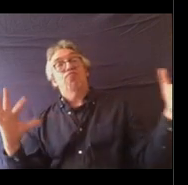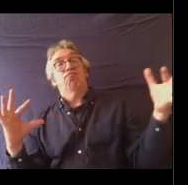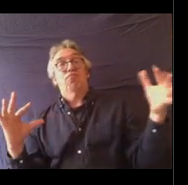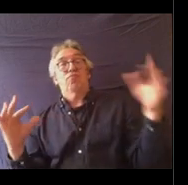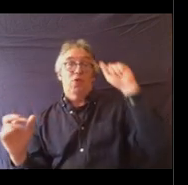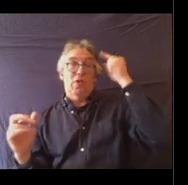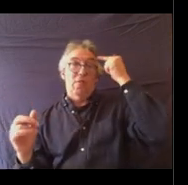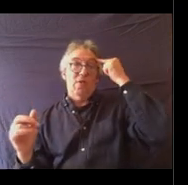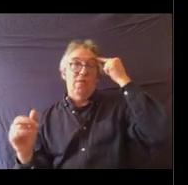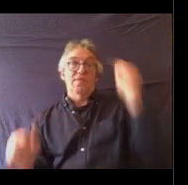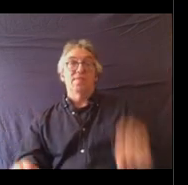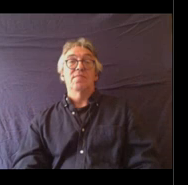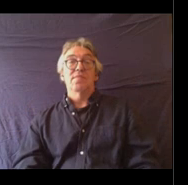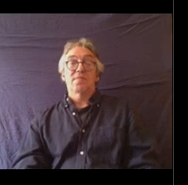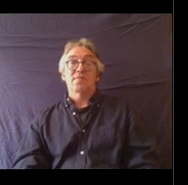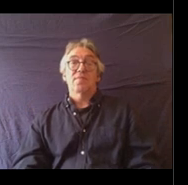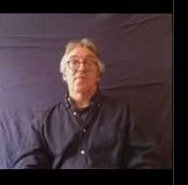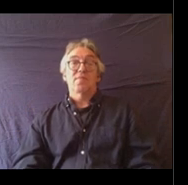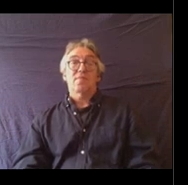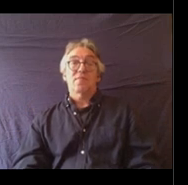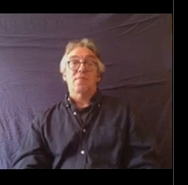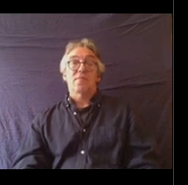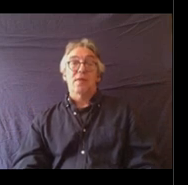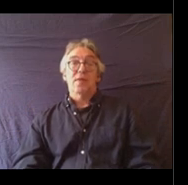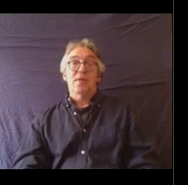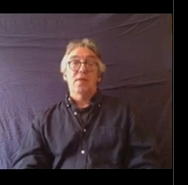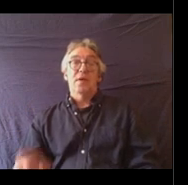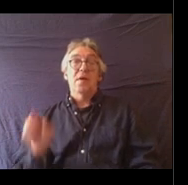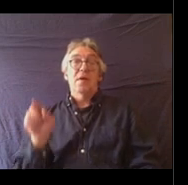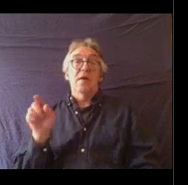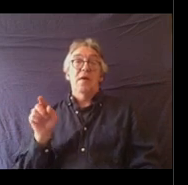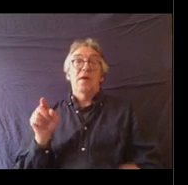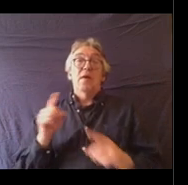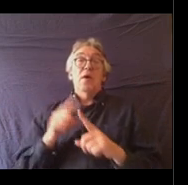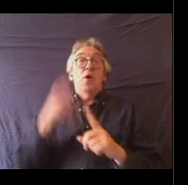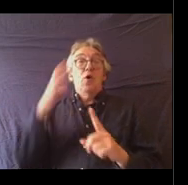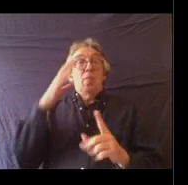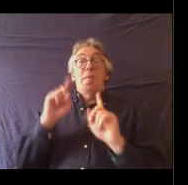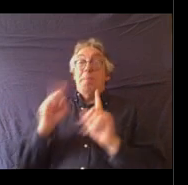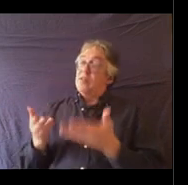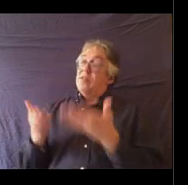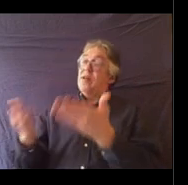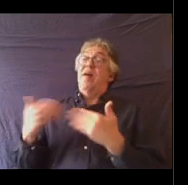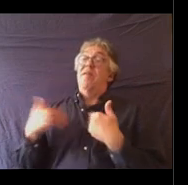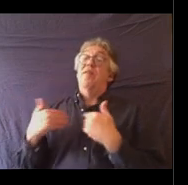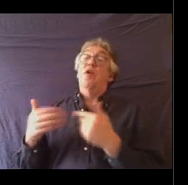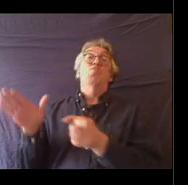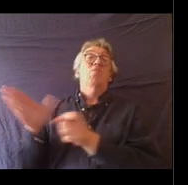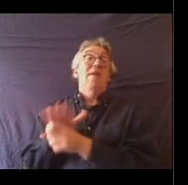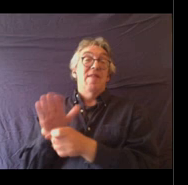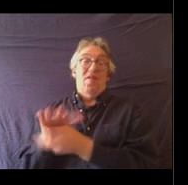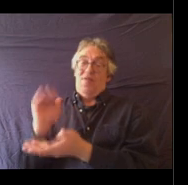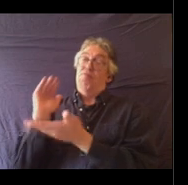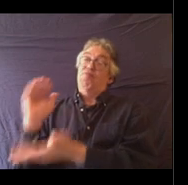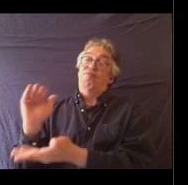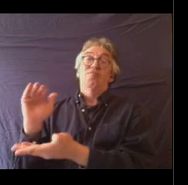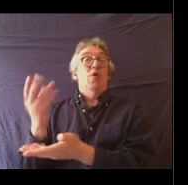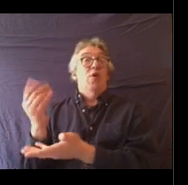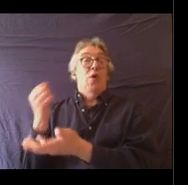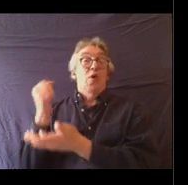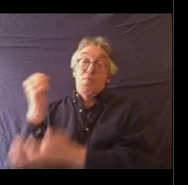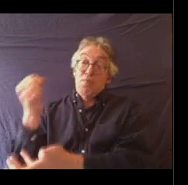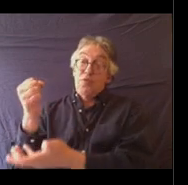ensured that they have adequate financial and human resources so that then they can actually operate in a meaningful